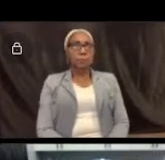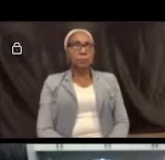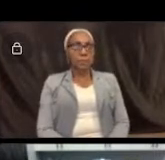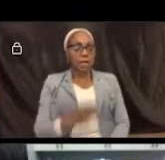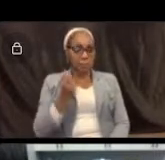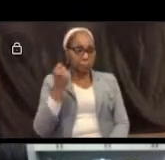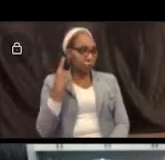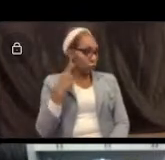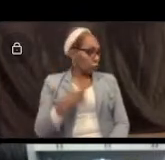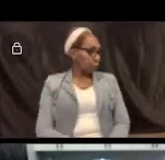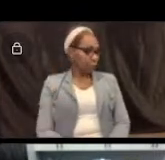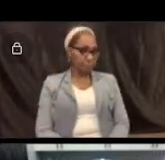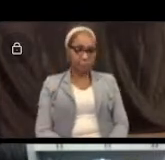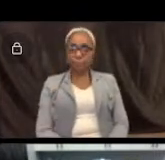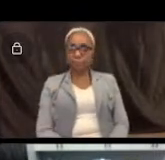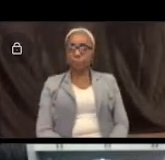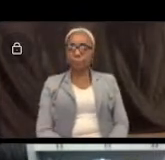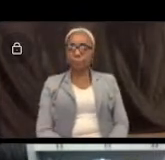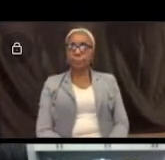Understood.